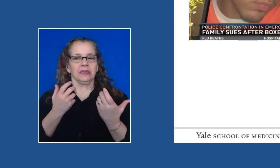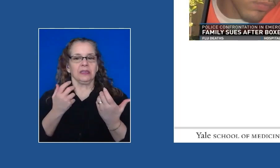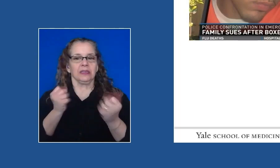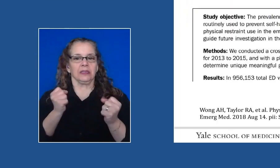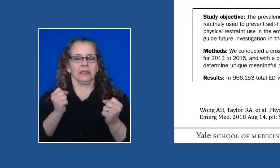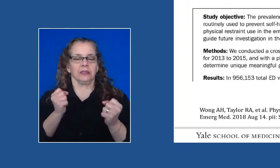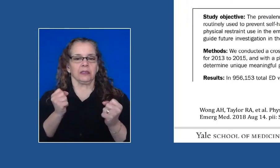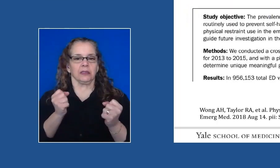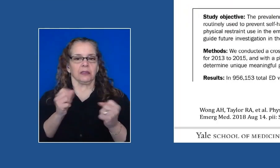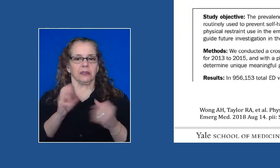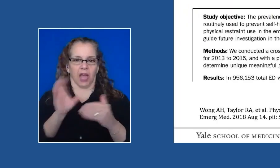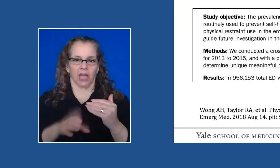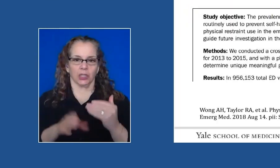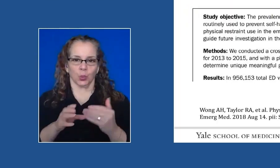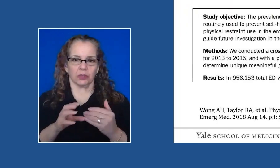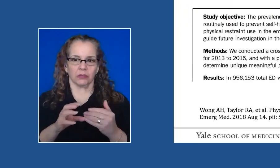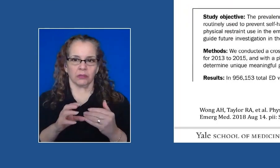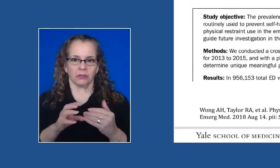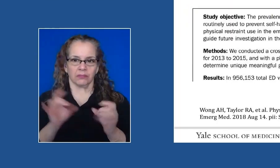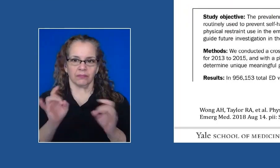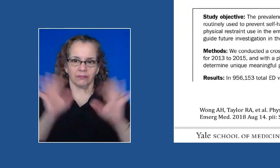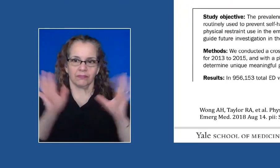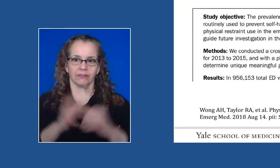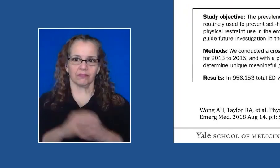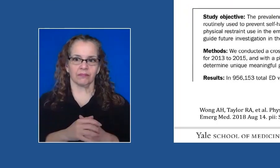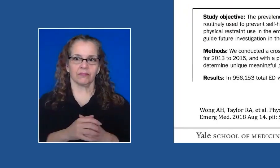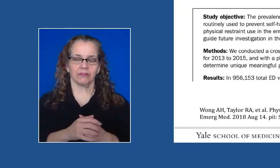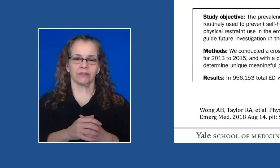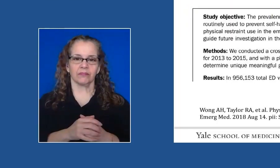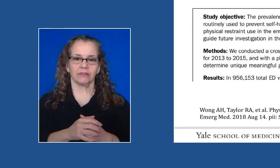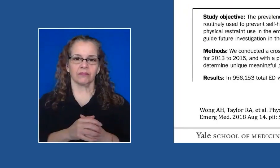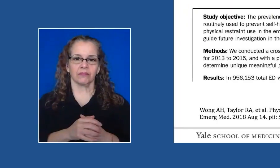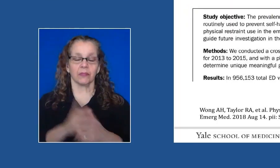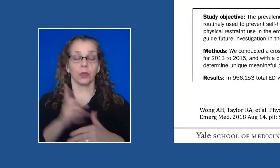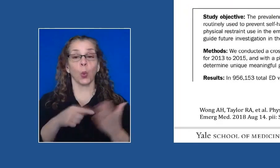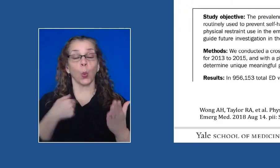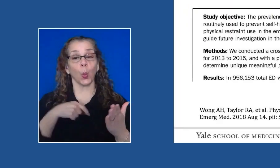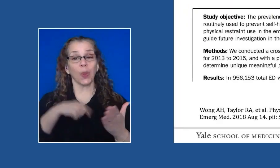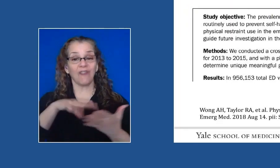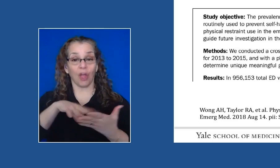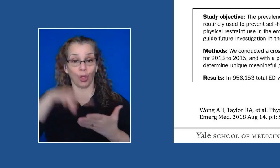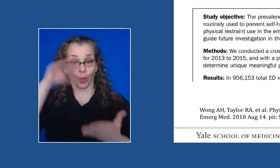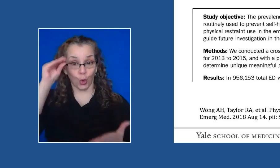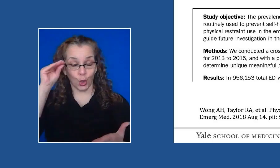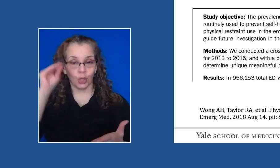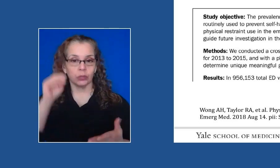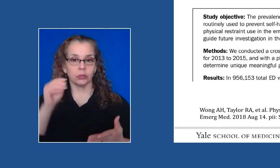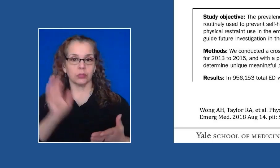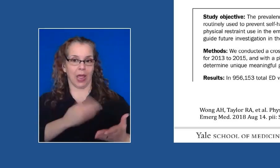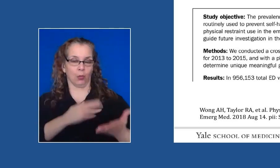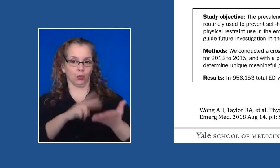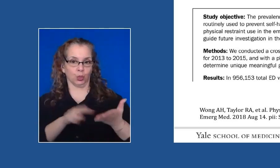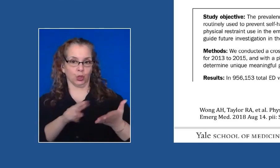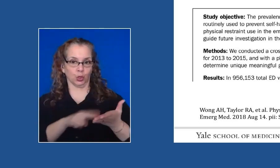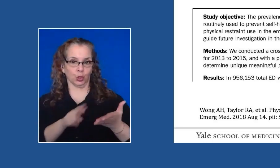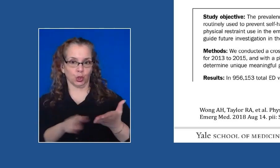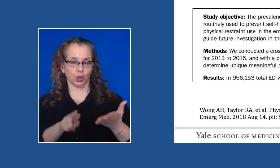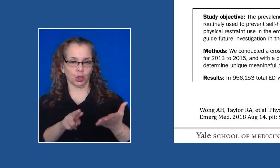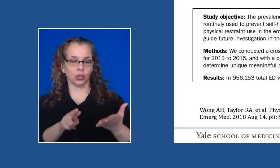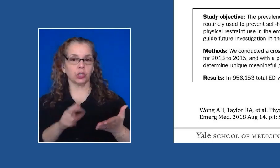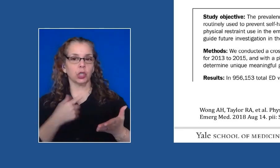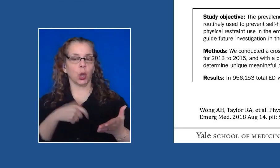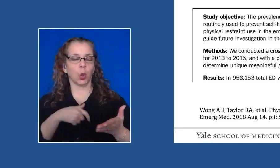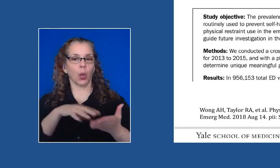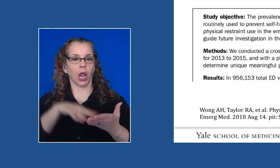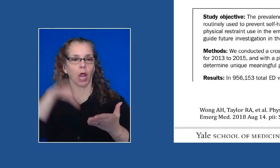for patients. What we found in our research is that although there are criteria for hospitals